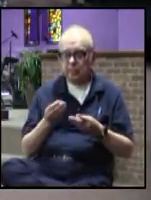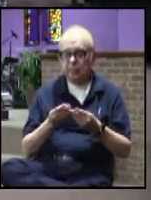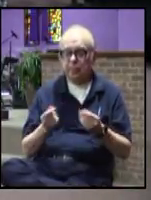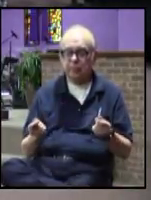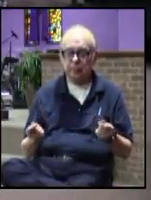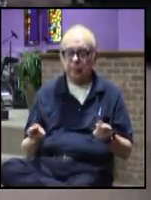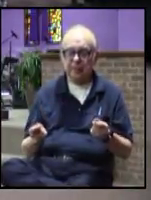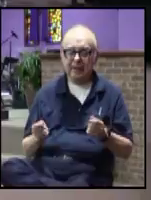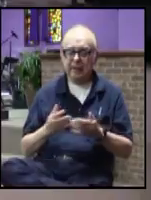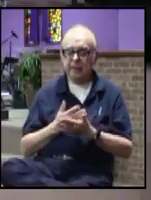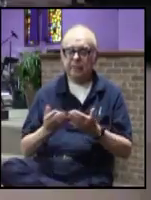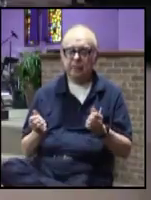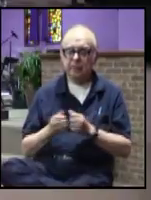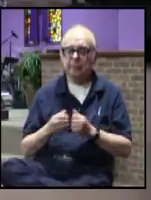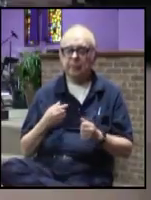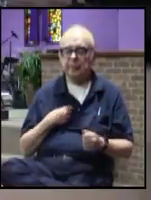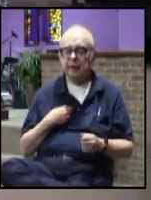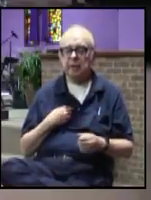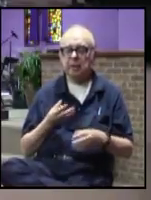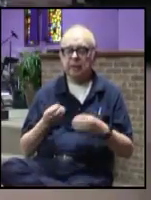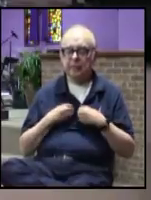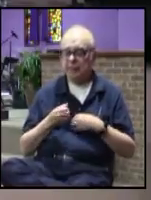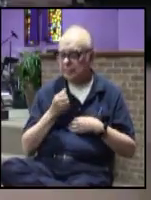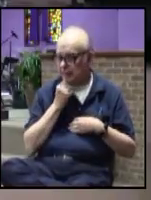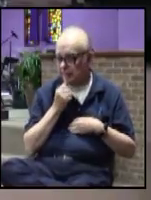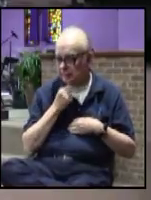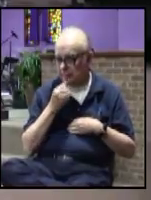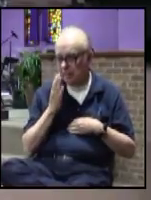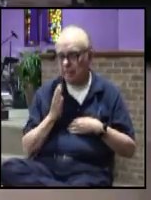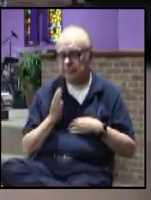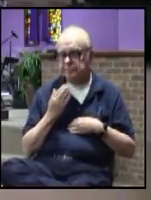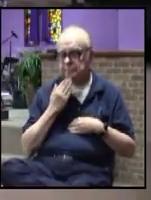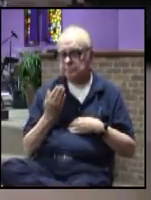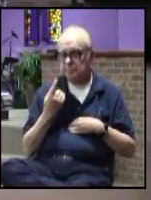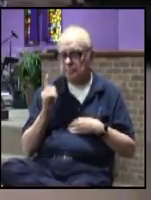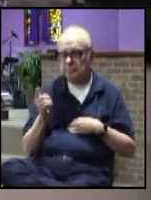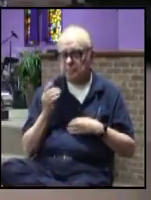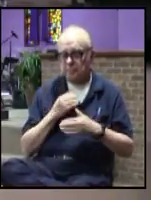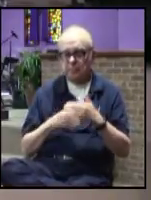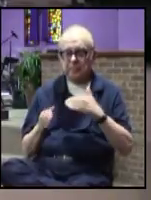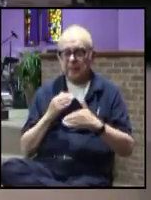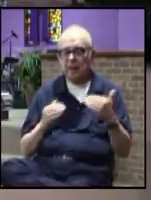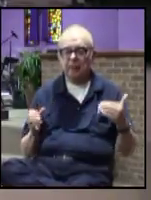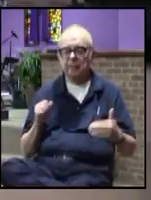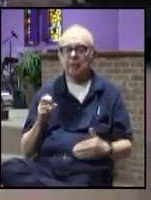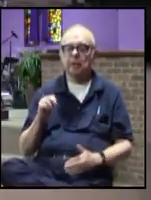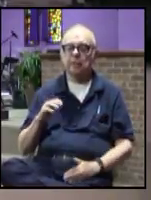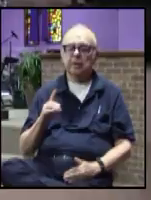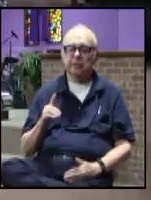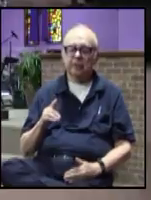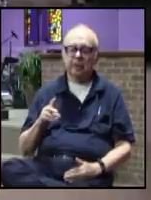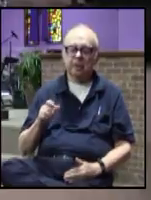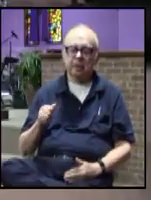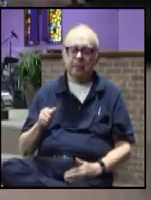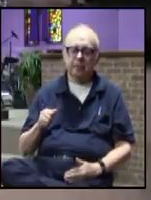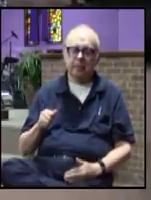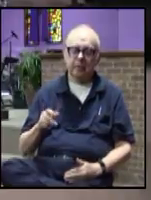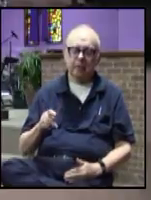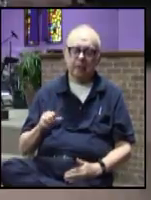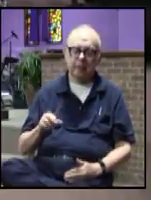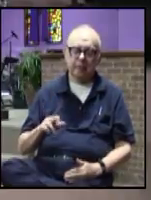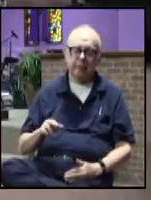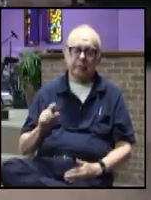to smooth something off here and teach me patience. God, thank you for the heavenly sandpaper you sent my way today.